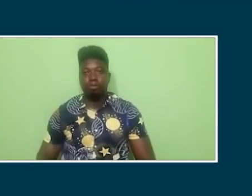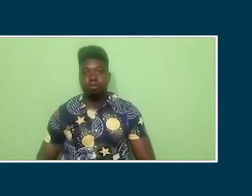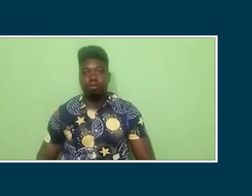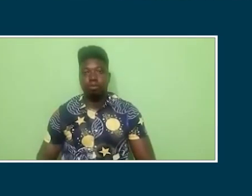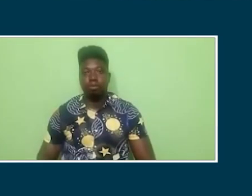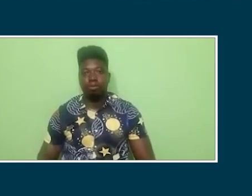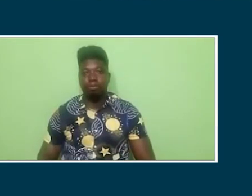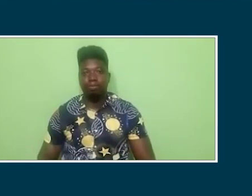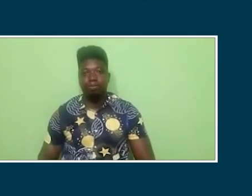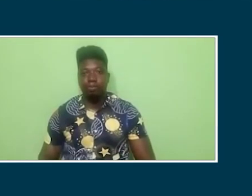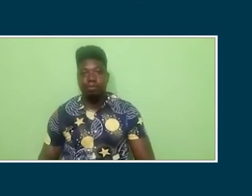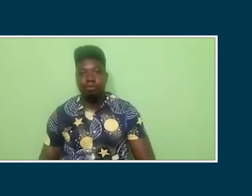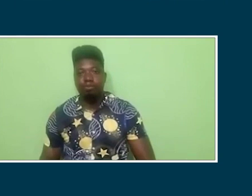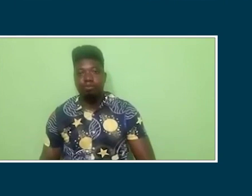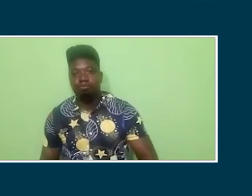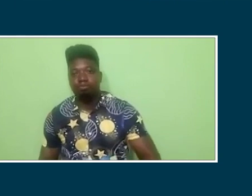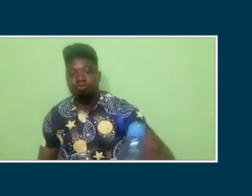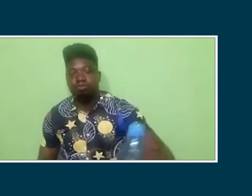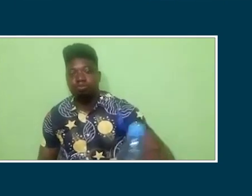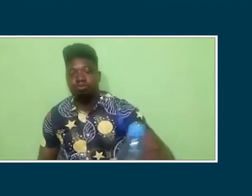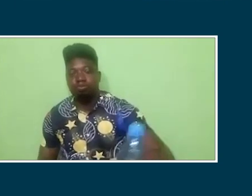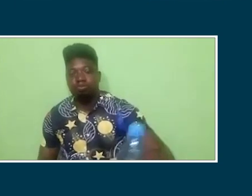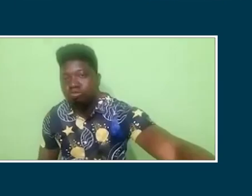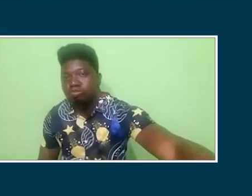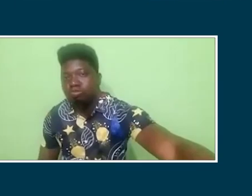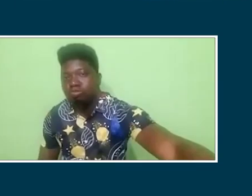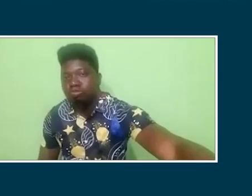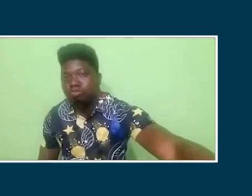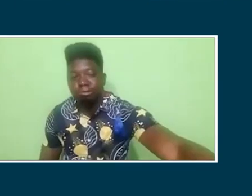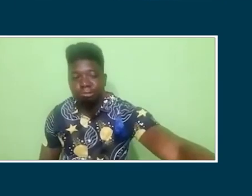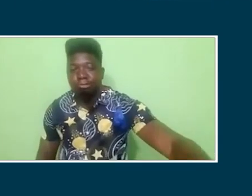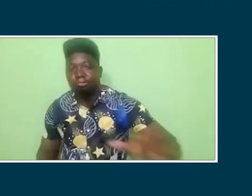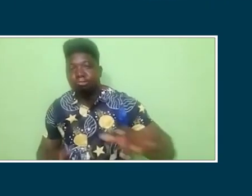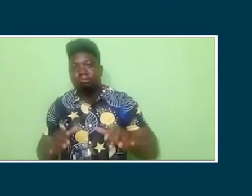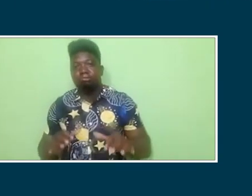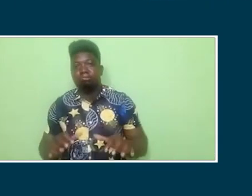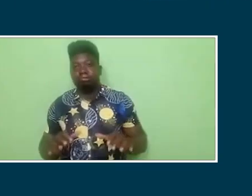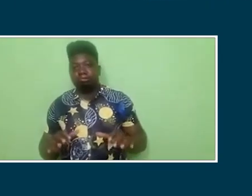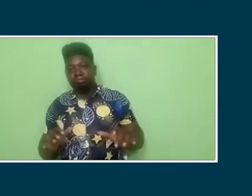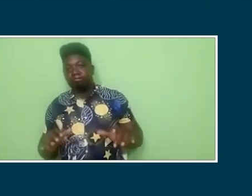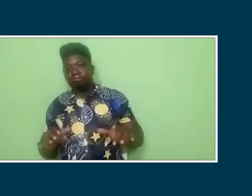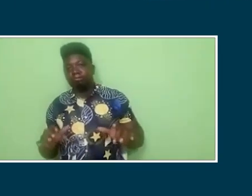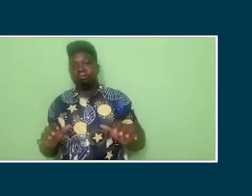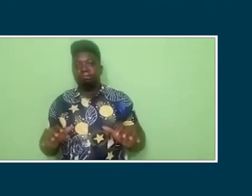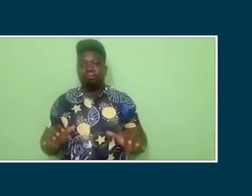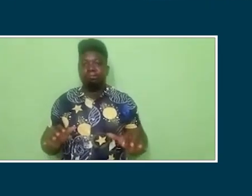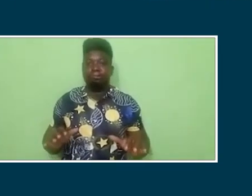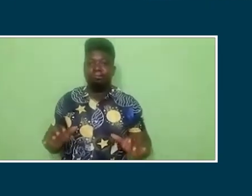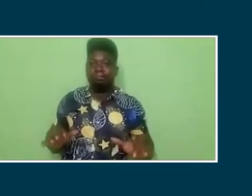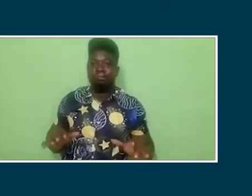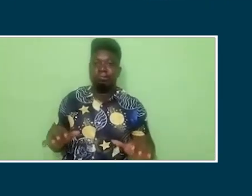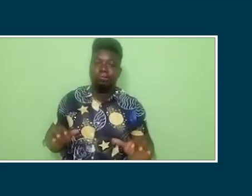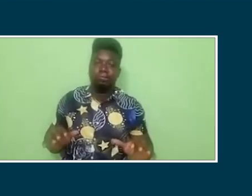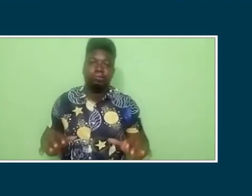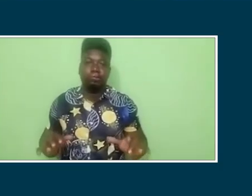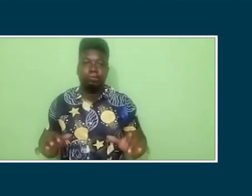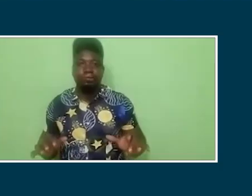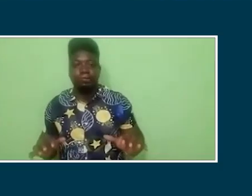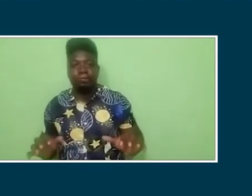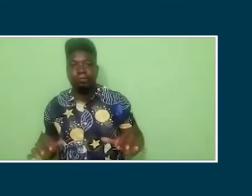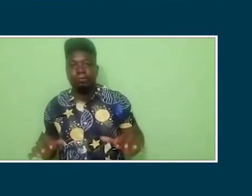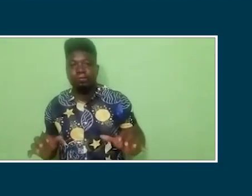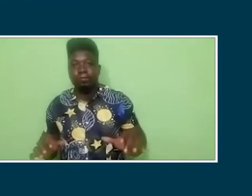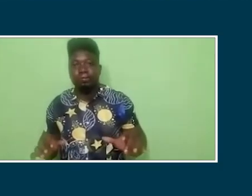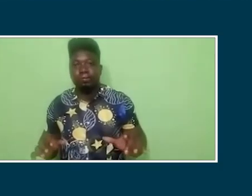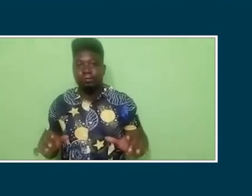My haven in the storm, will you keep the embers warm? Thank you so much, everyone.